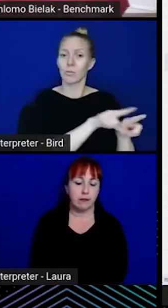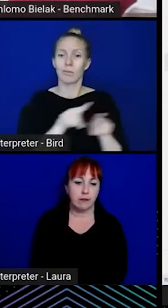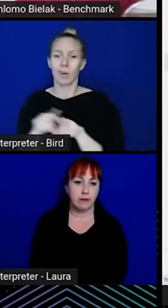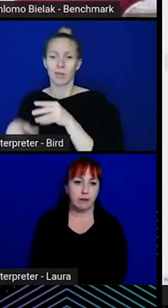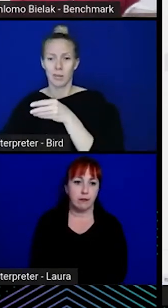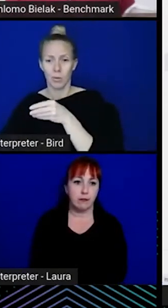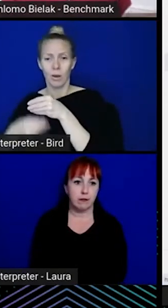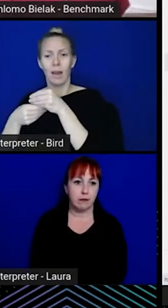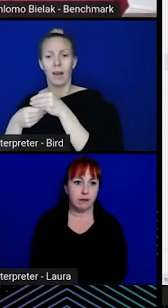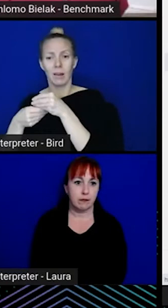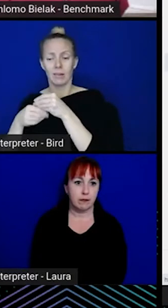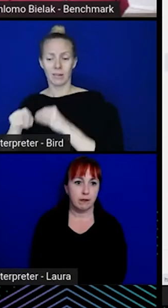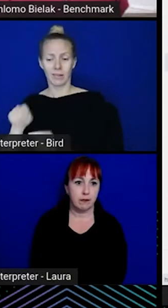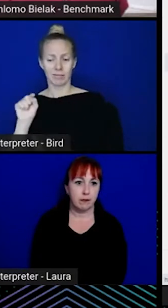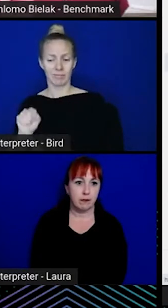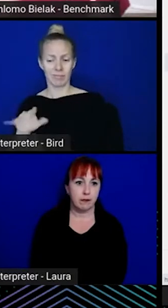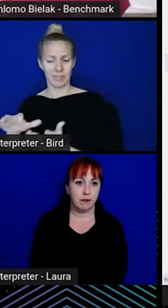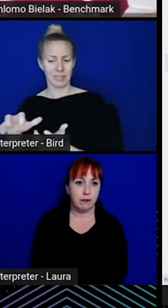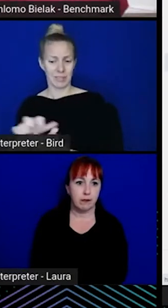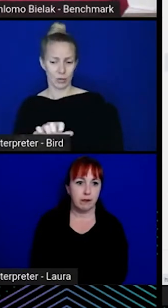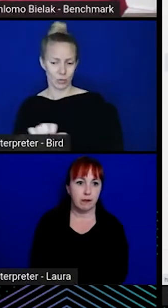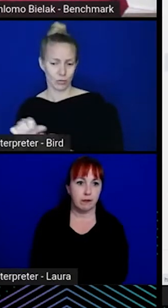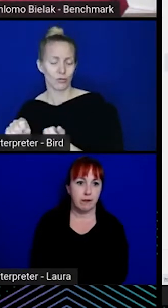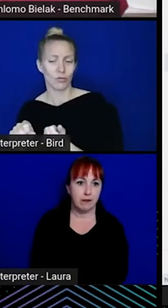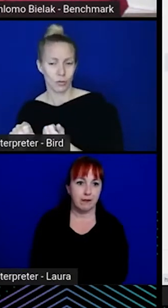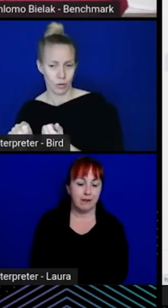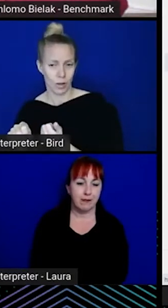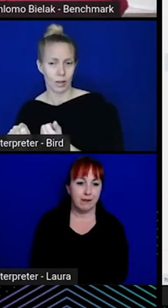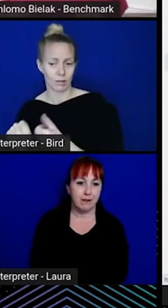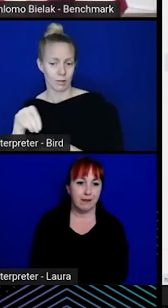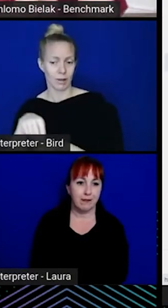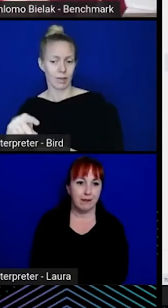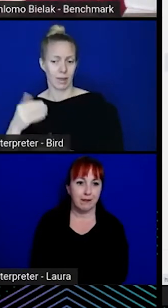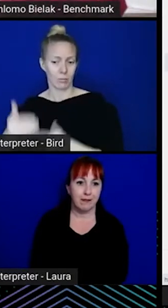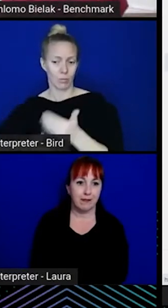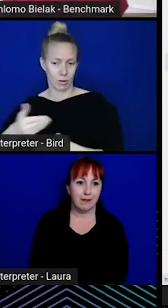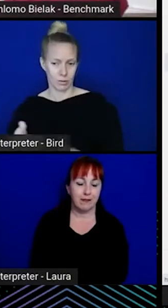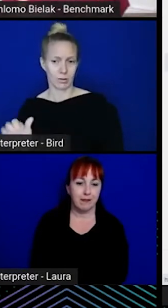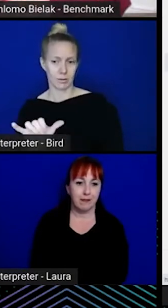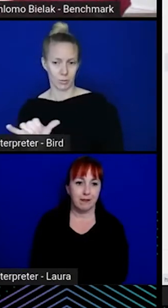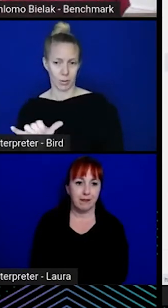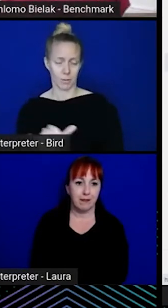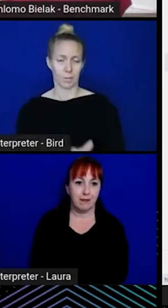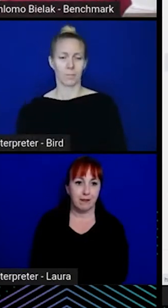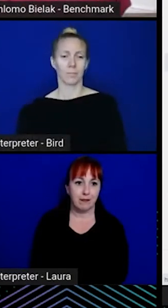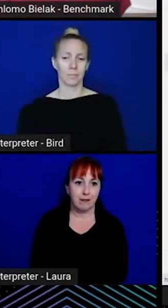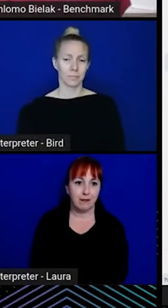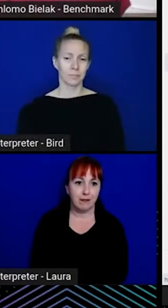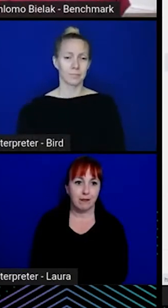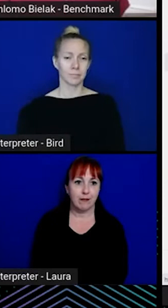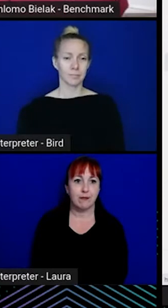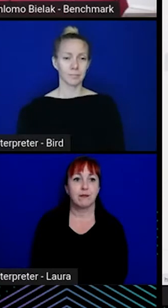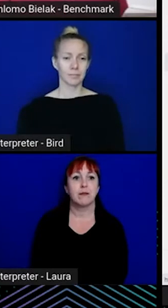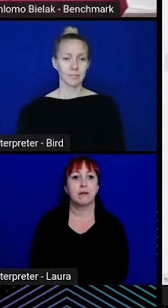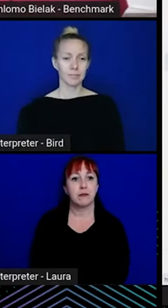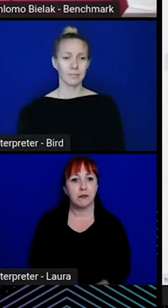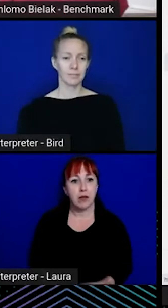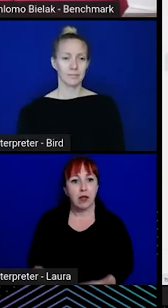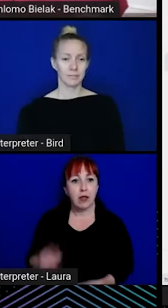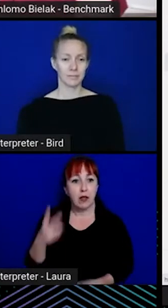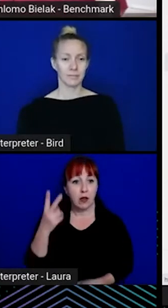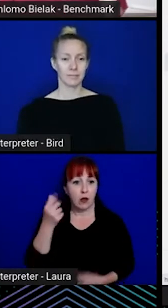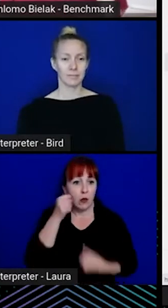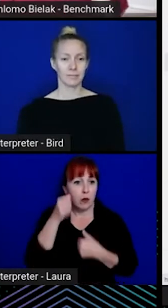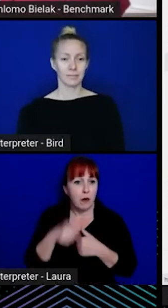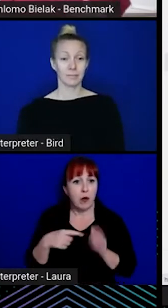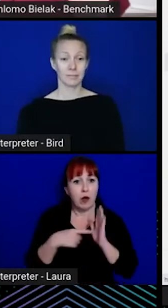the destroy along the process. Now, the difference between this and the other pipeline that I was showing you